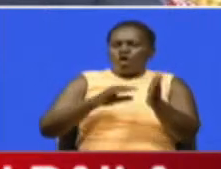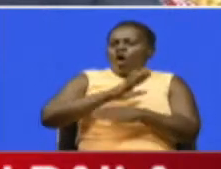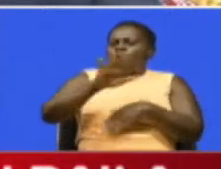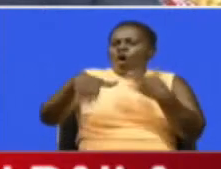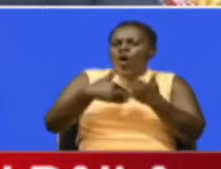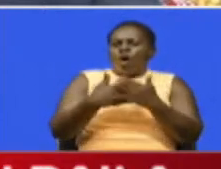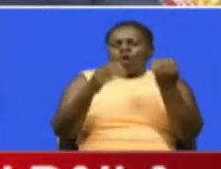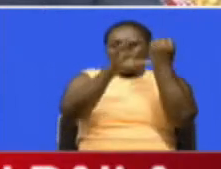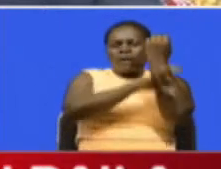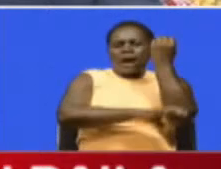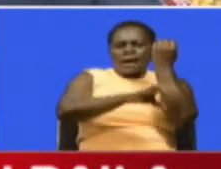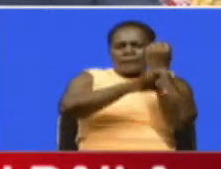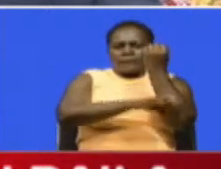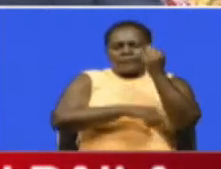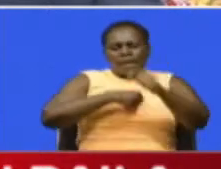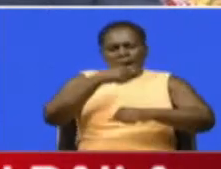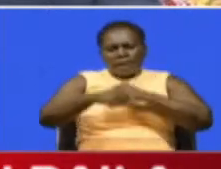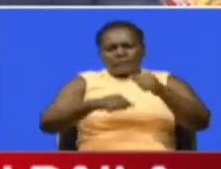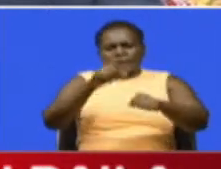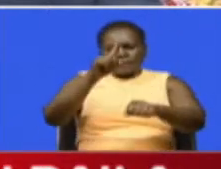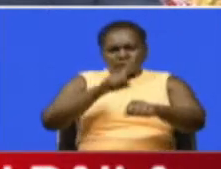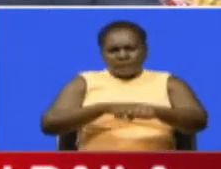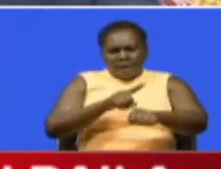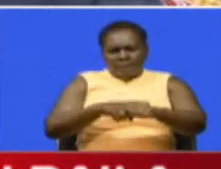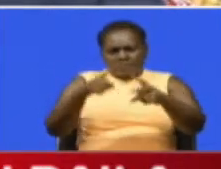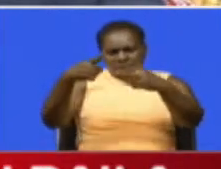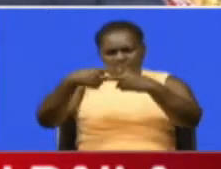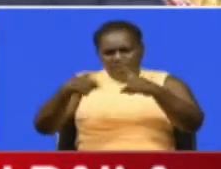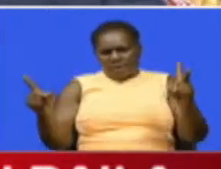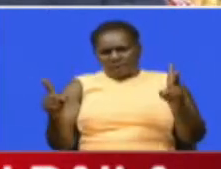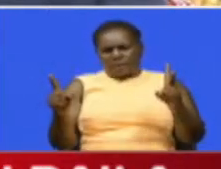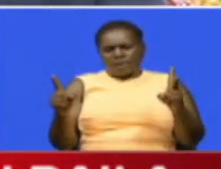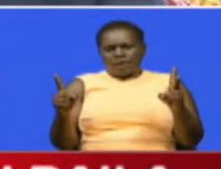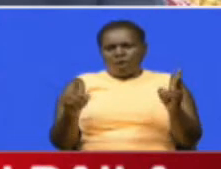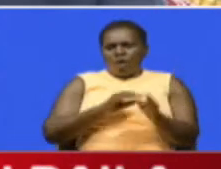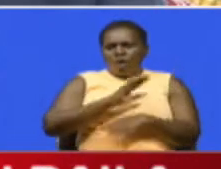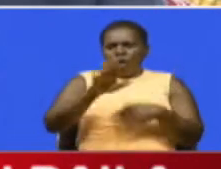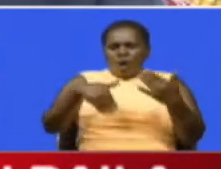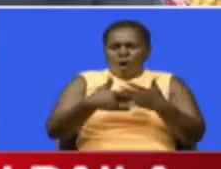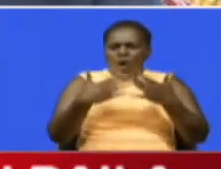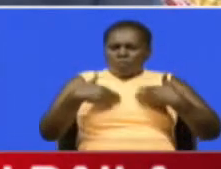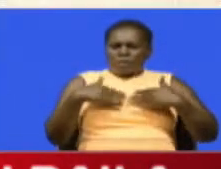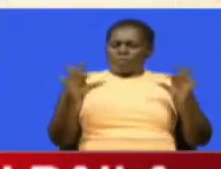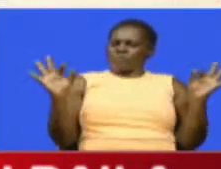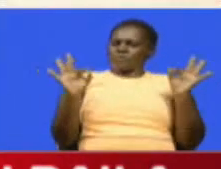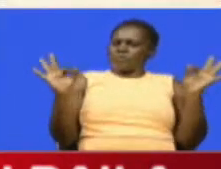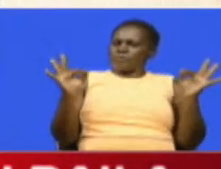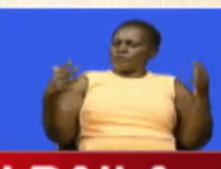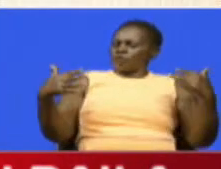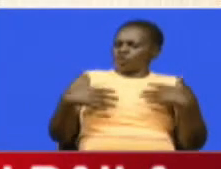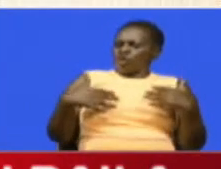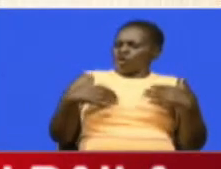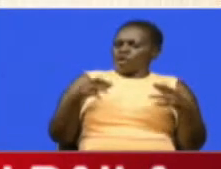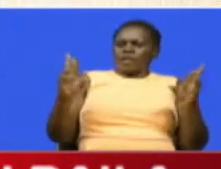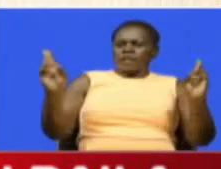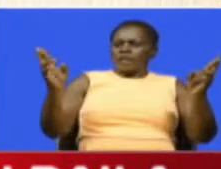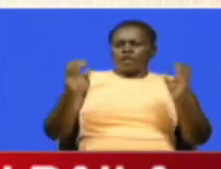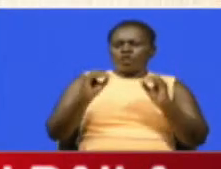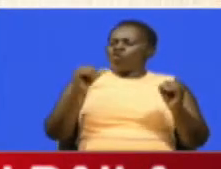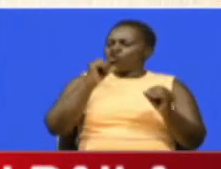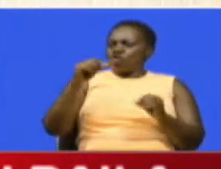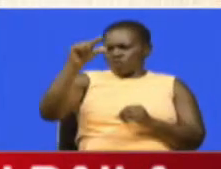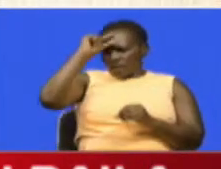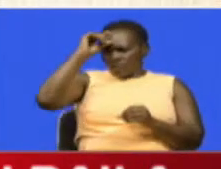reacting when it broke out. So everybody was taken by surprise, not just our